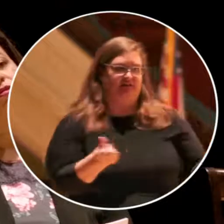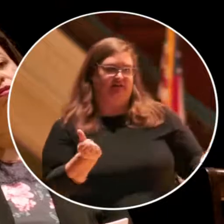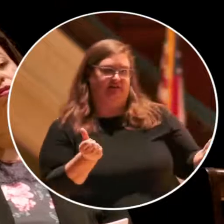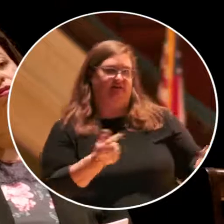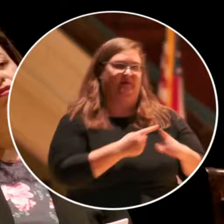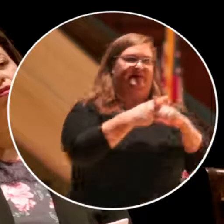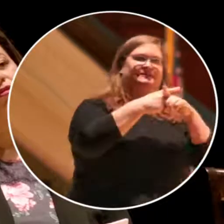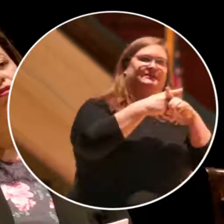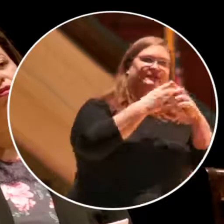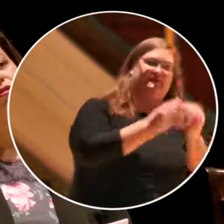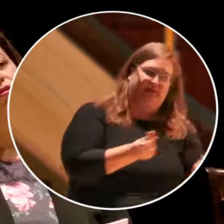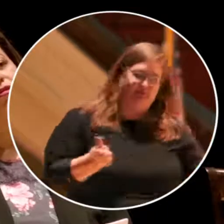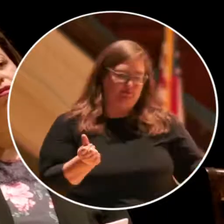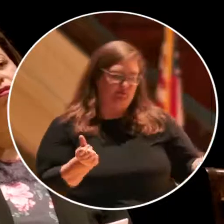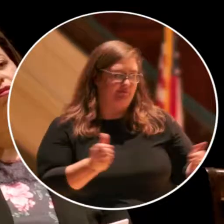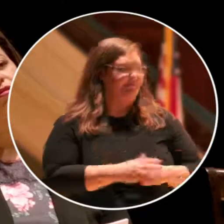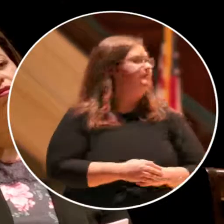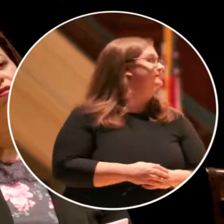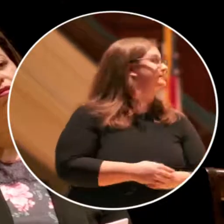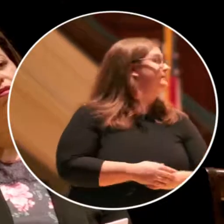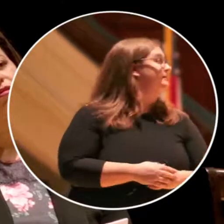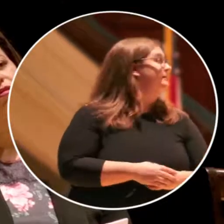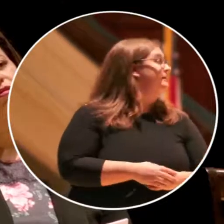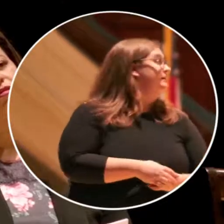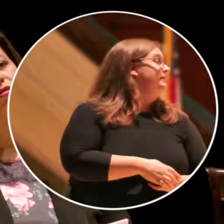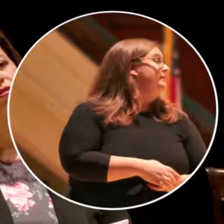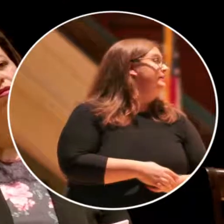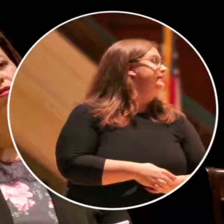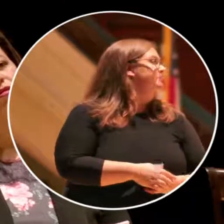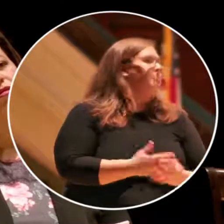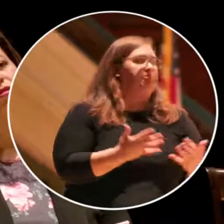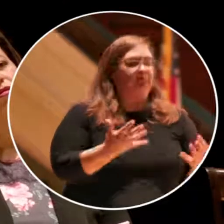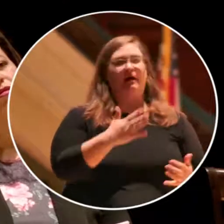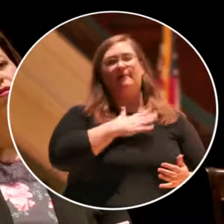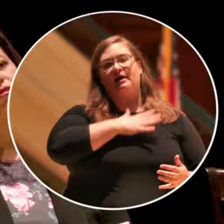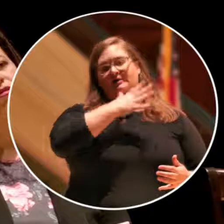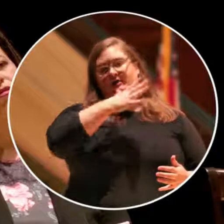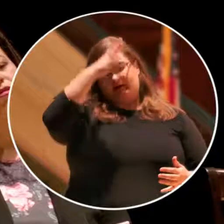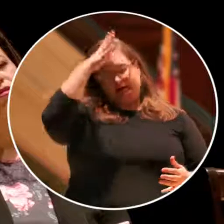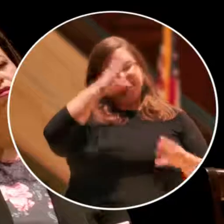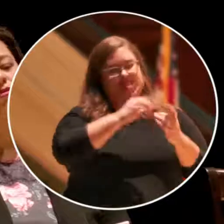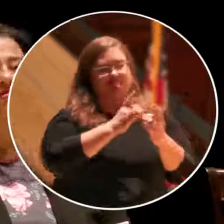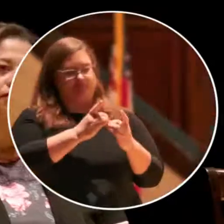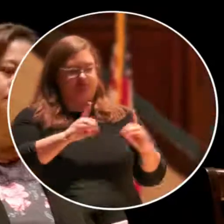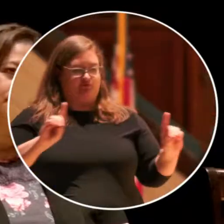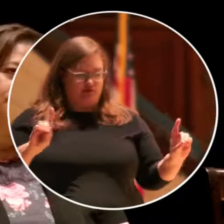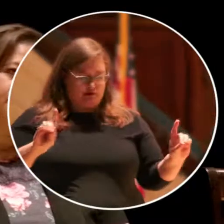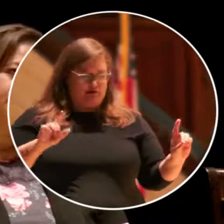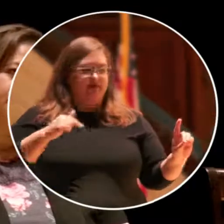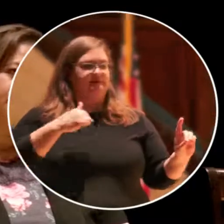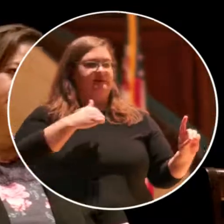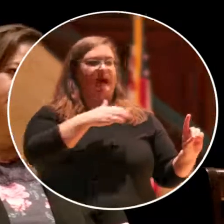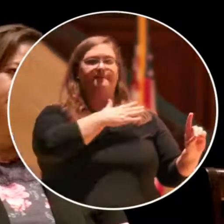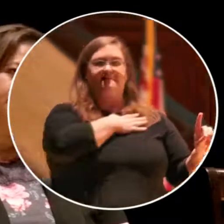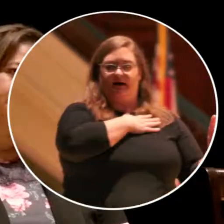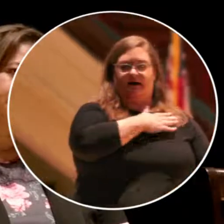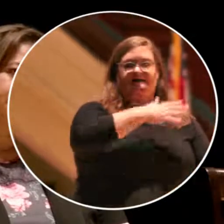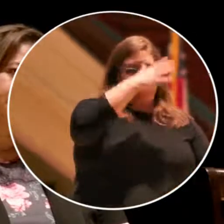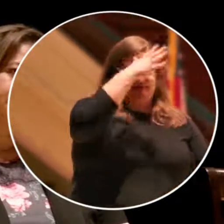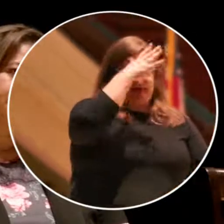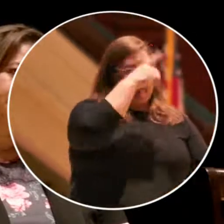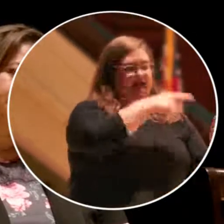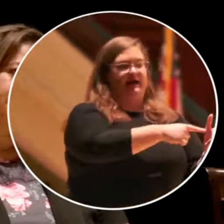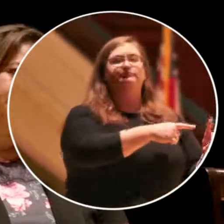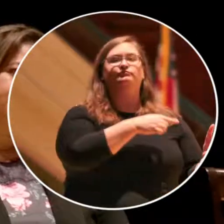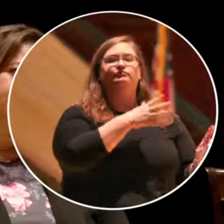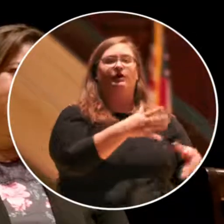was a baby, my parents divorced, and because of many factors known and unknown, my dad was granted full custody of my older brother and me,